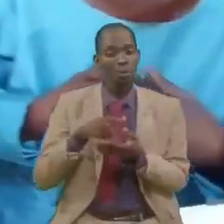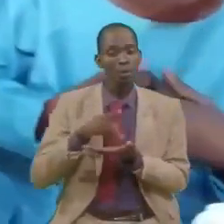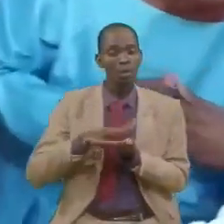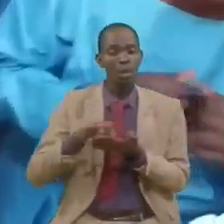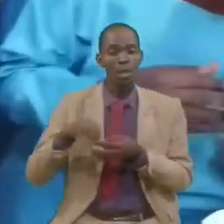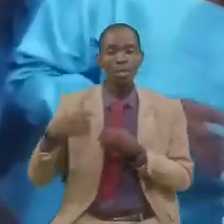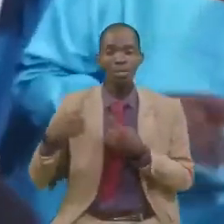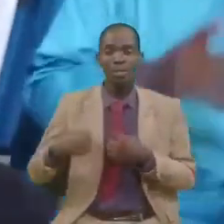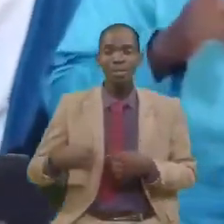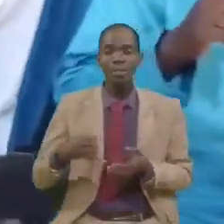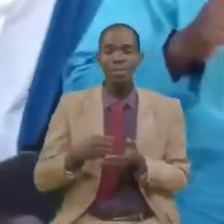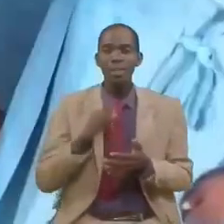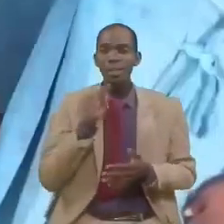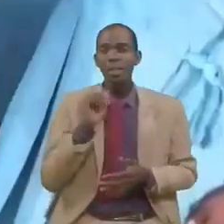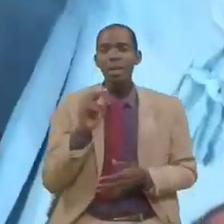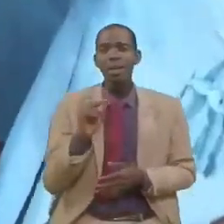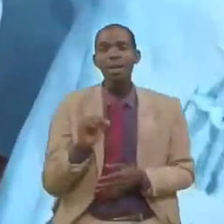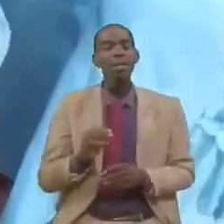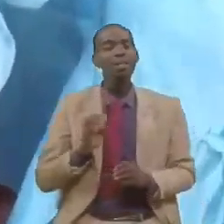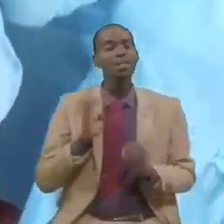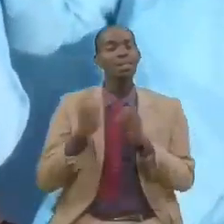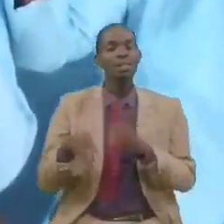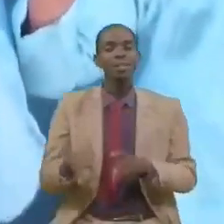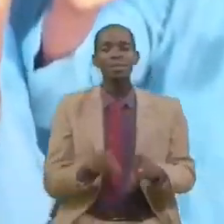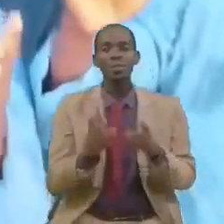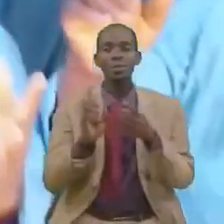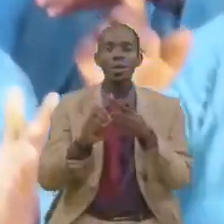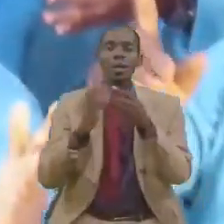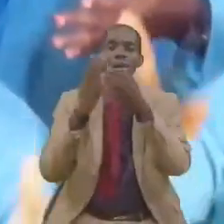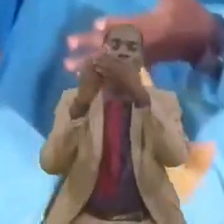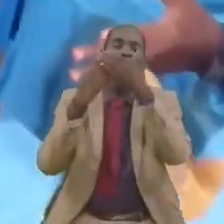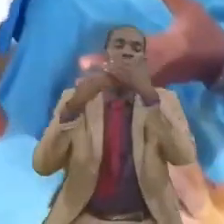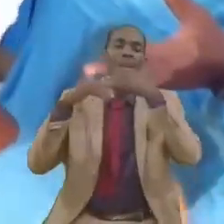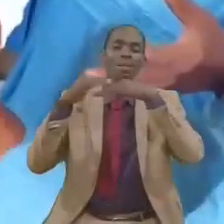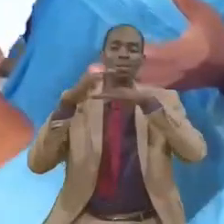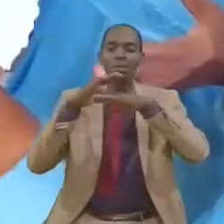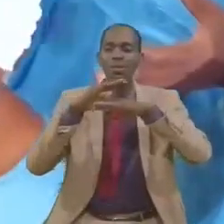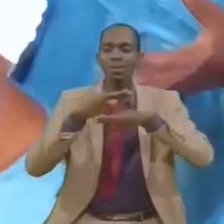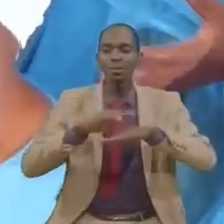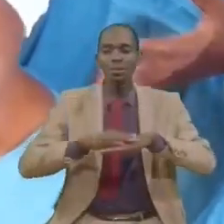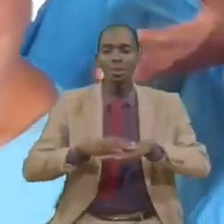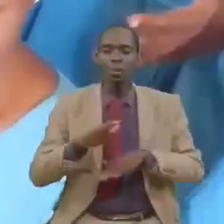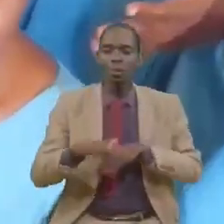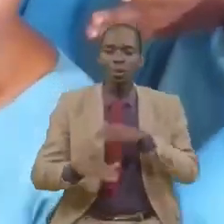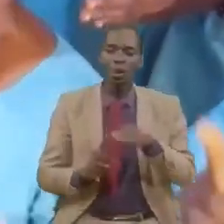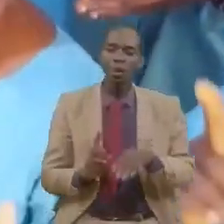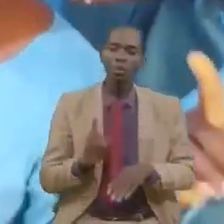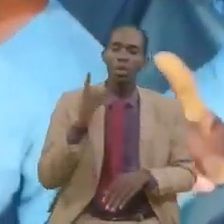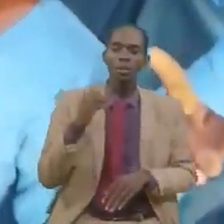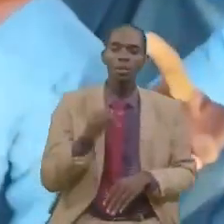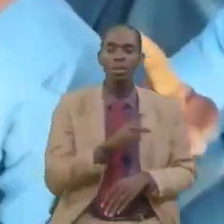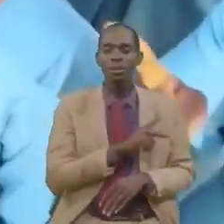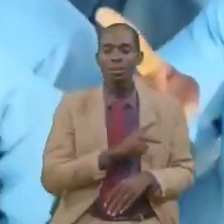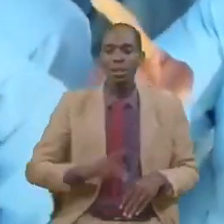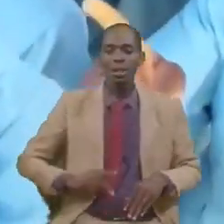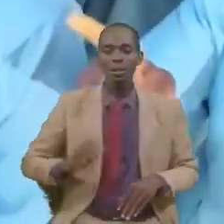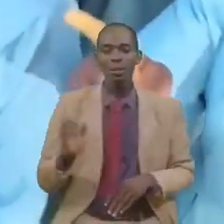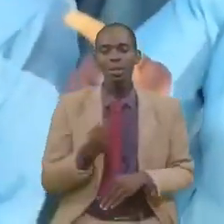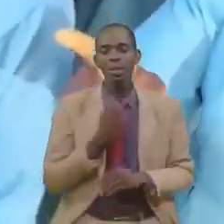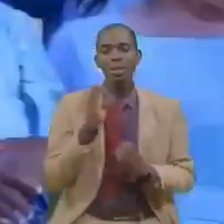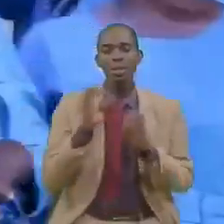us. It's a highway to heaven. Walking up the King's